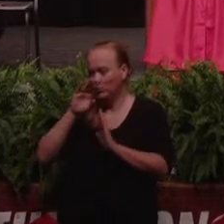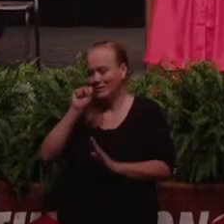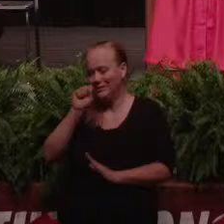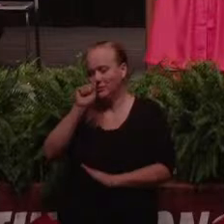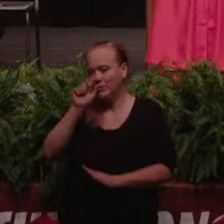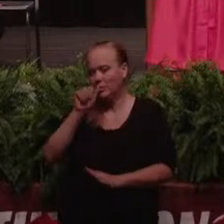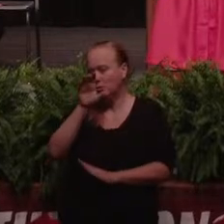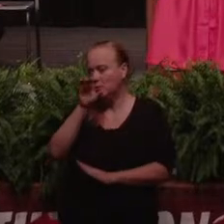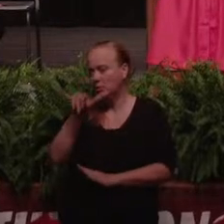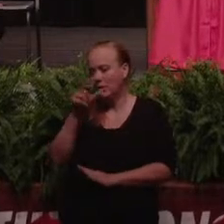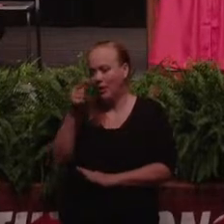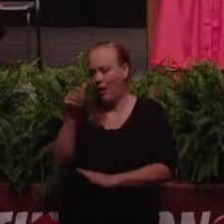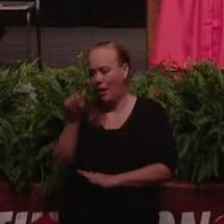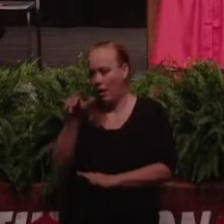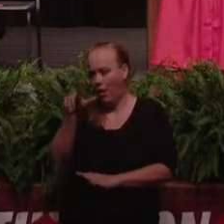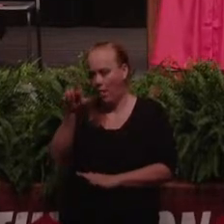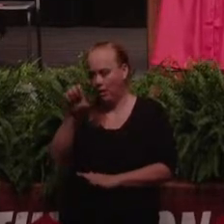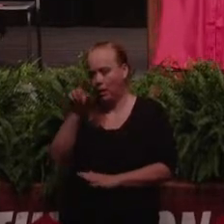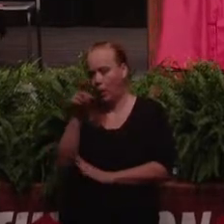Luna.